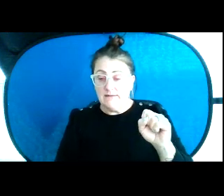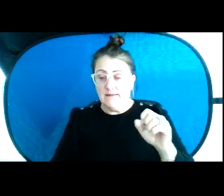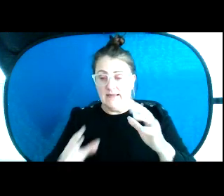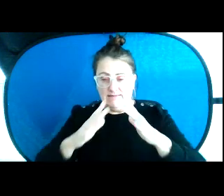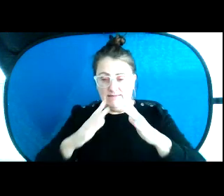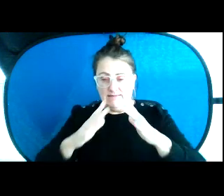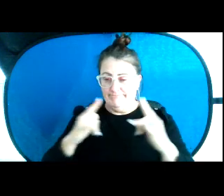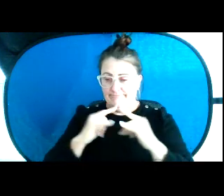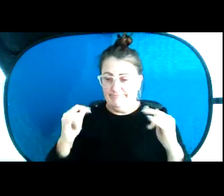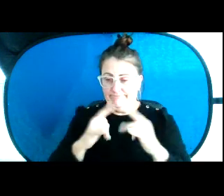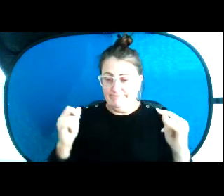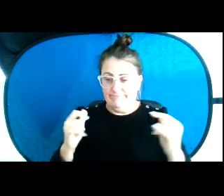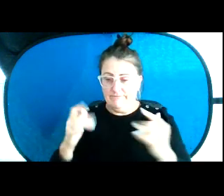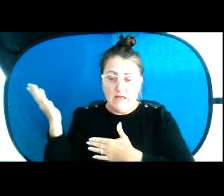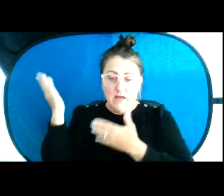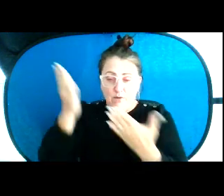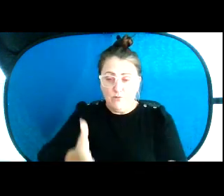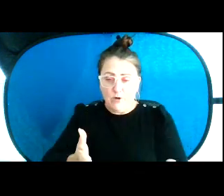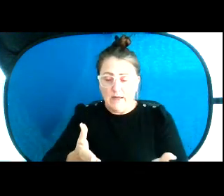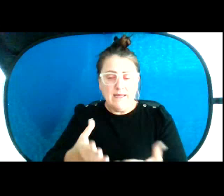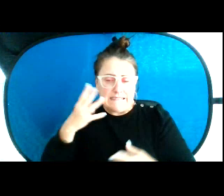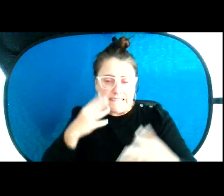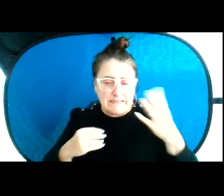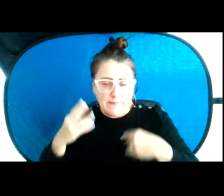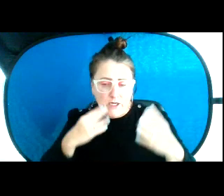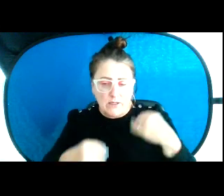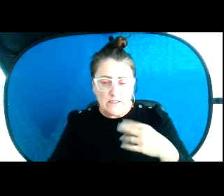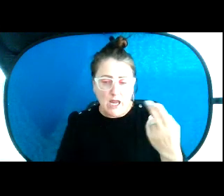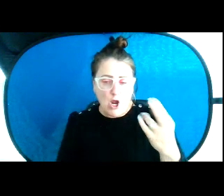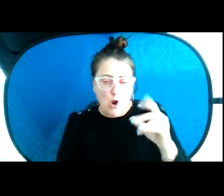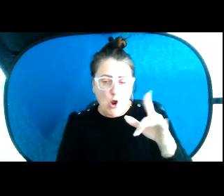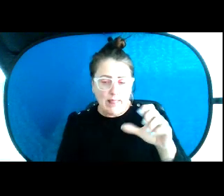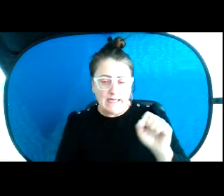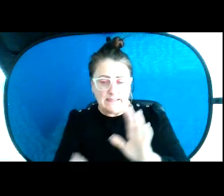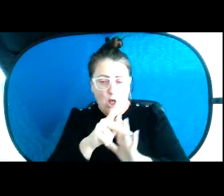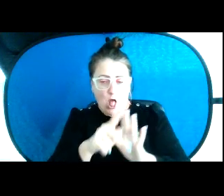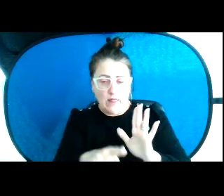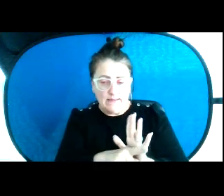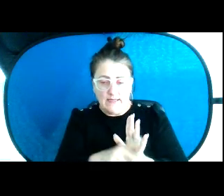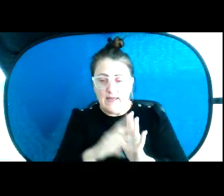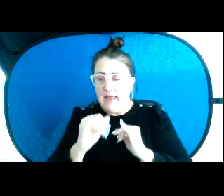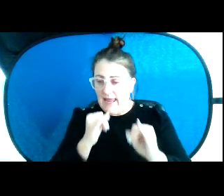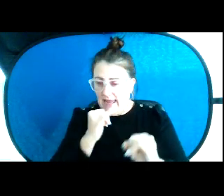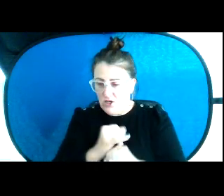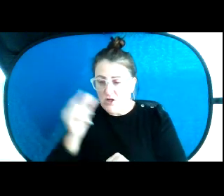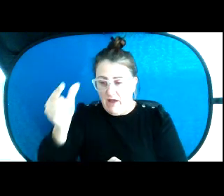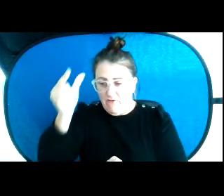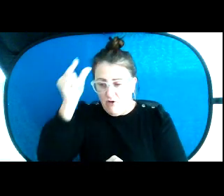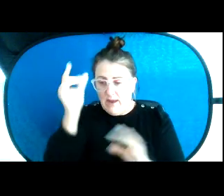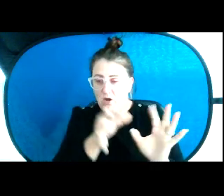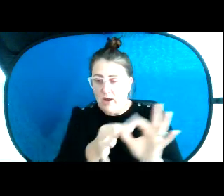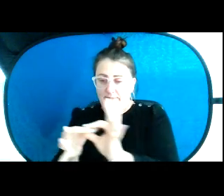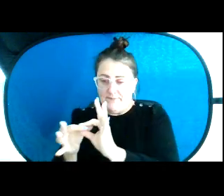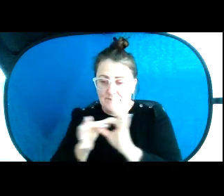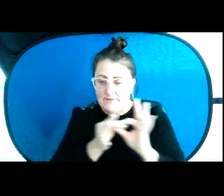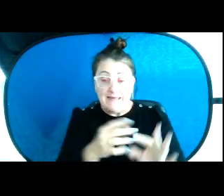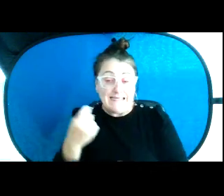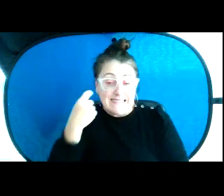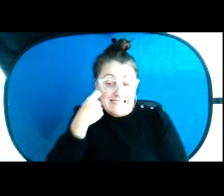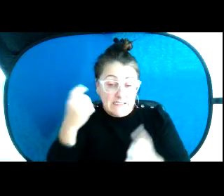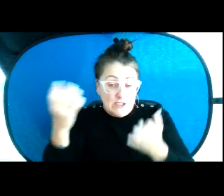brings extensive experience in homelessness policy and intergovernmental coordination, most recently serving